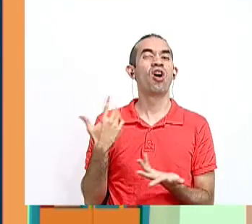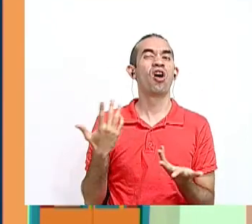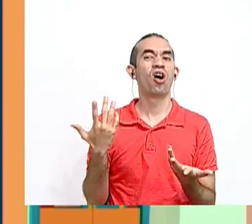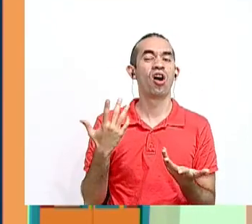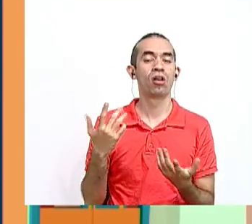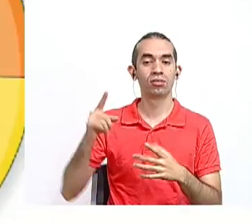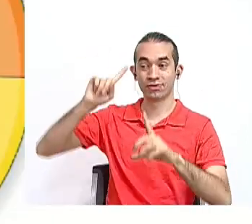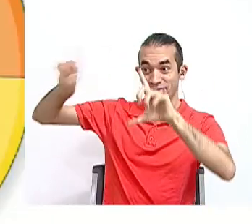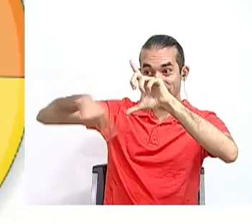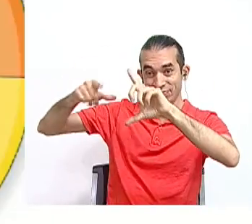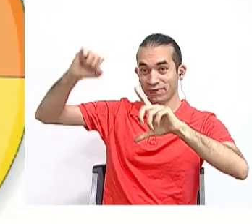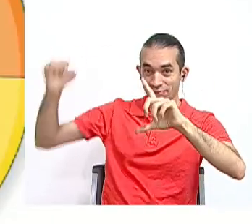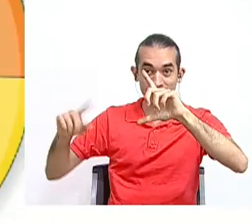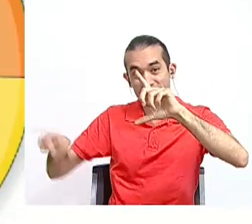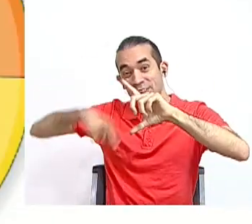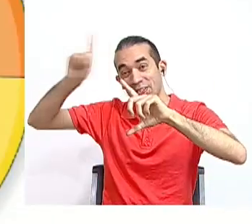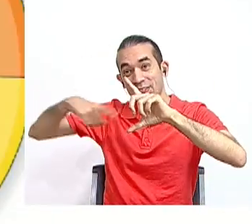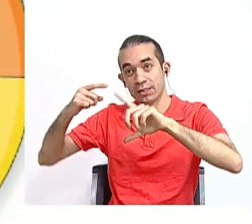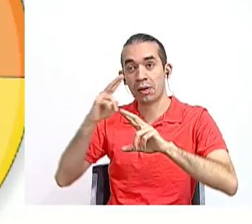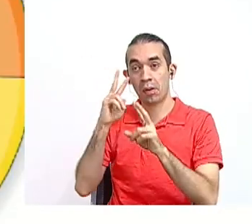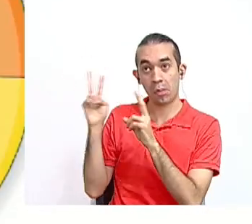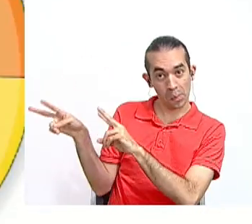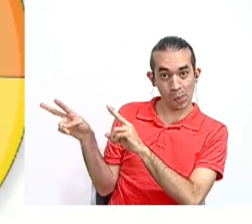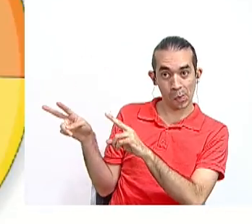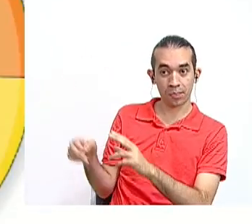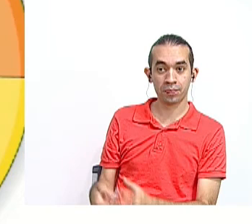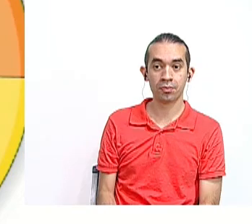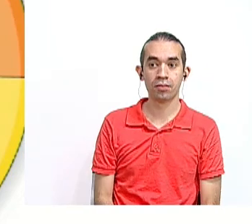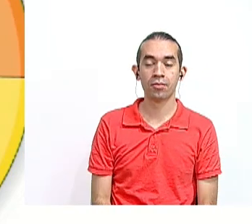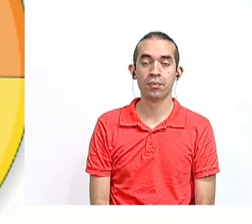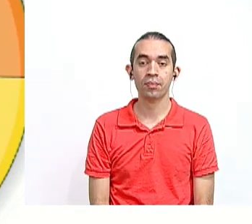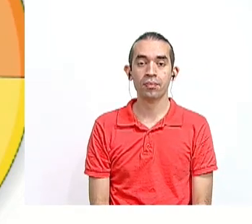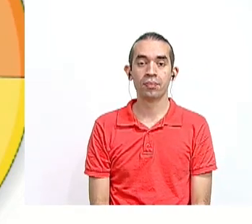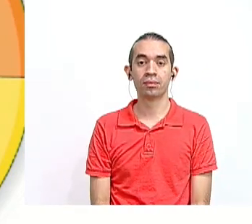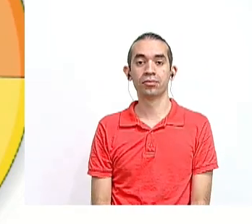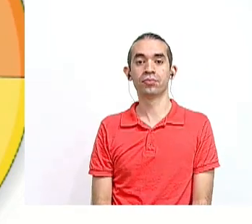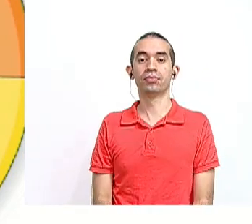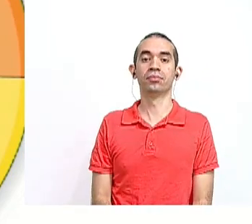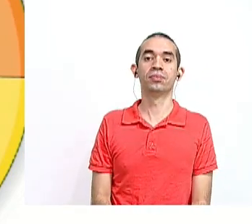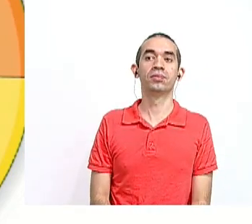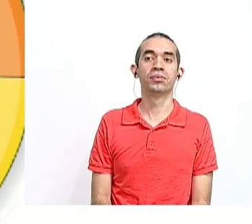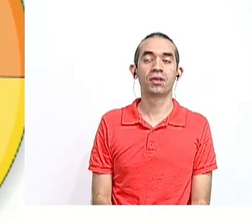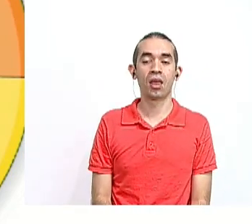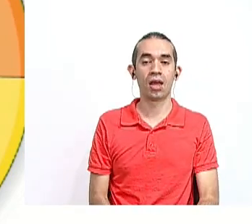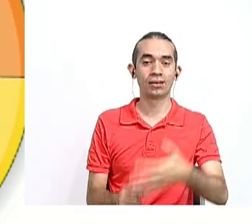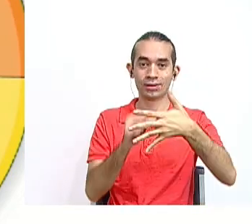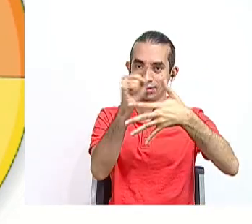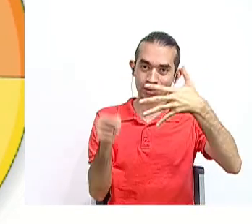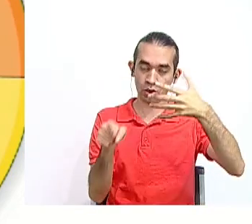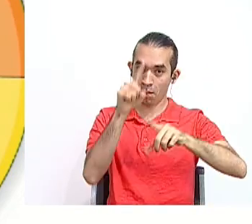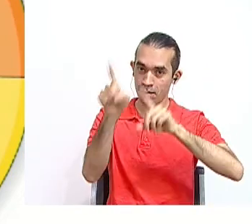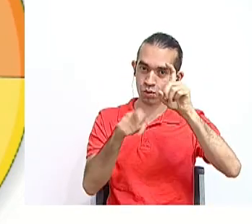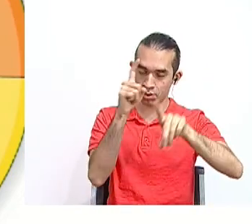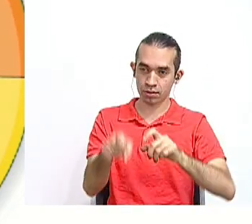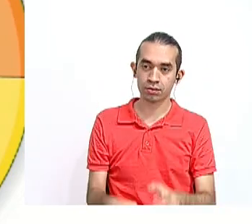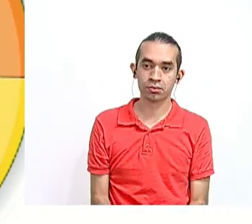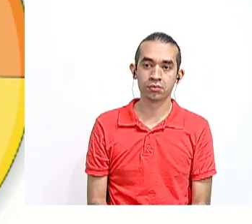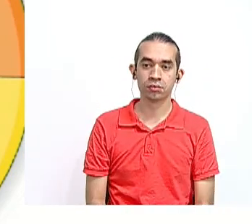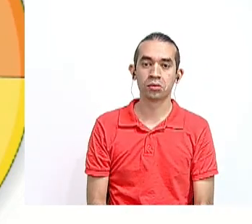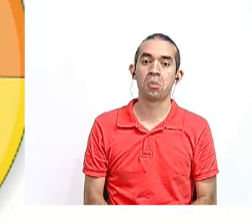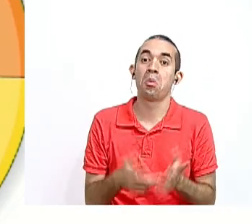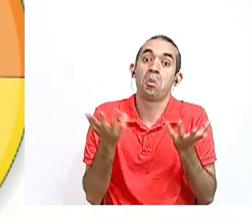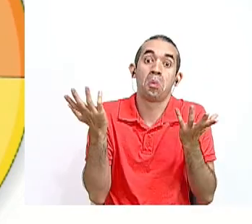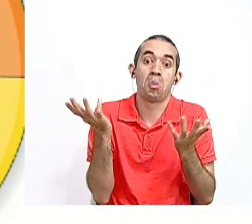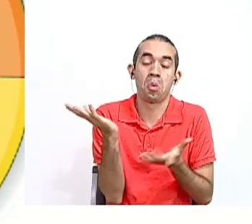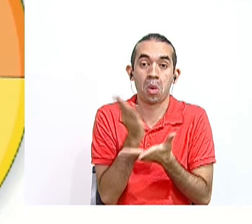wheel today. So look at that spin wheel that I have for you. And it has 5 different questions. Let's see which are